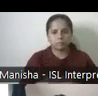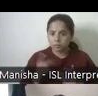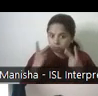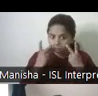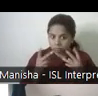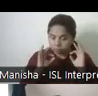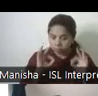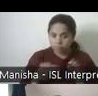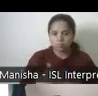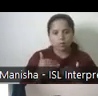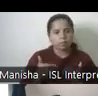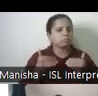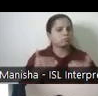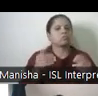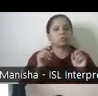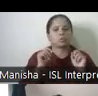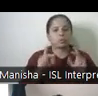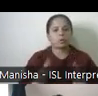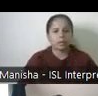it? Okay, here we go.